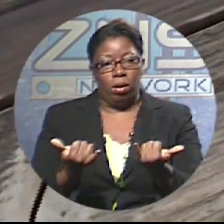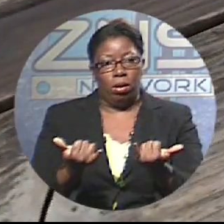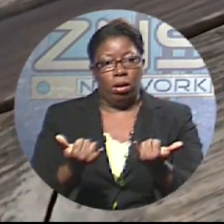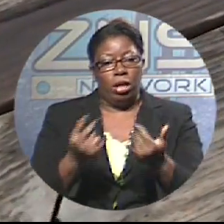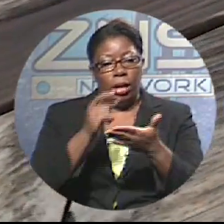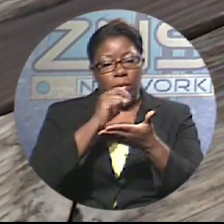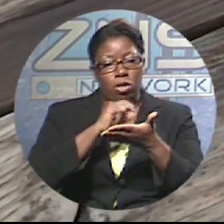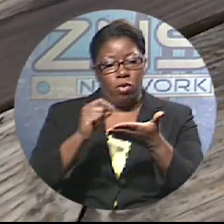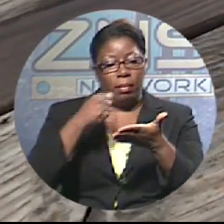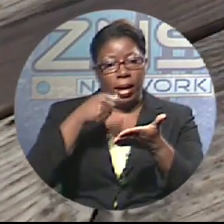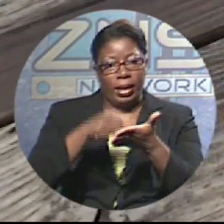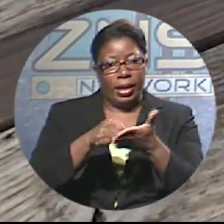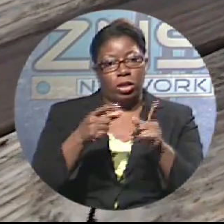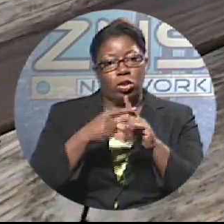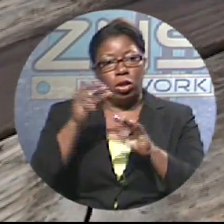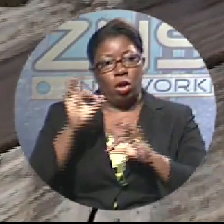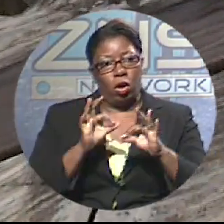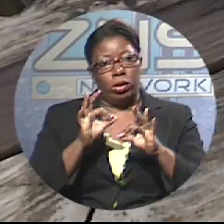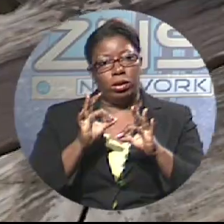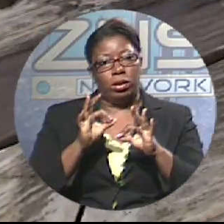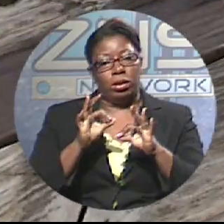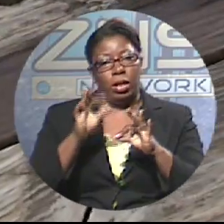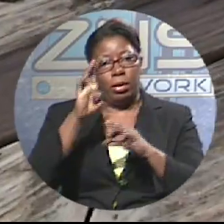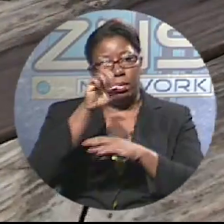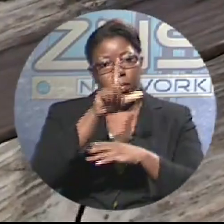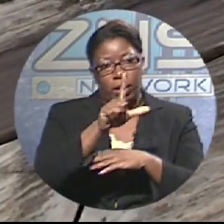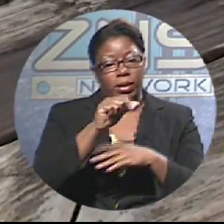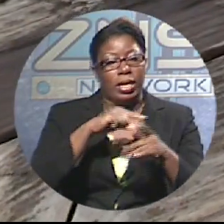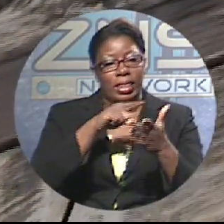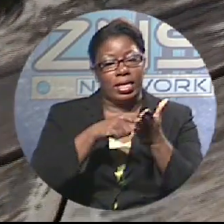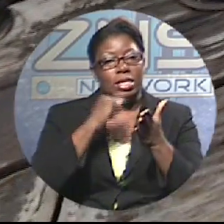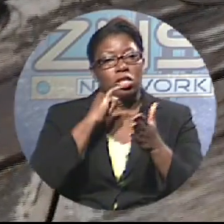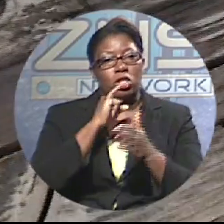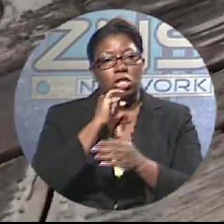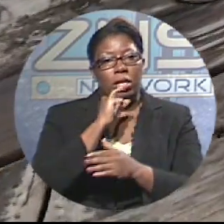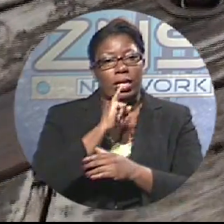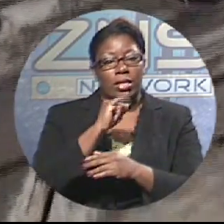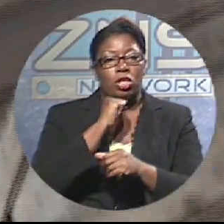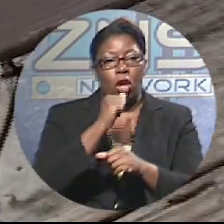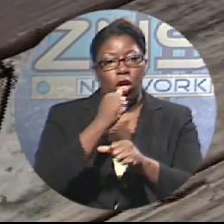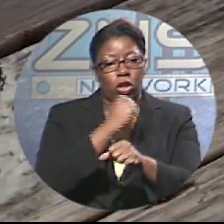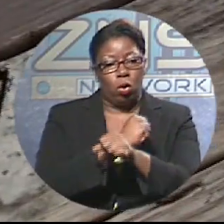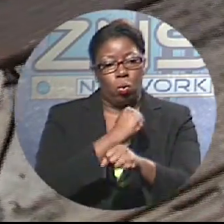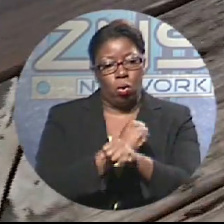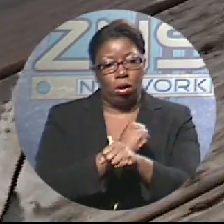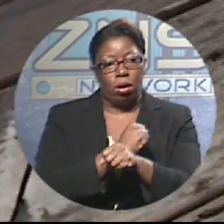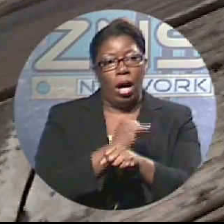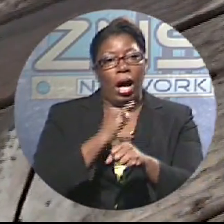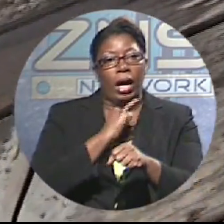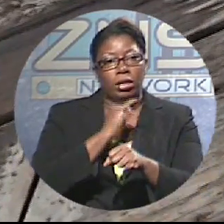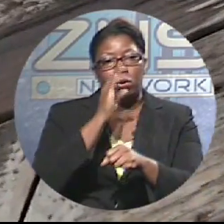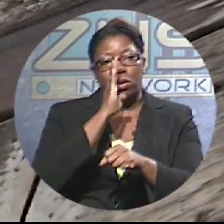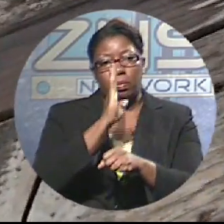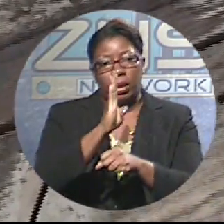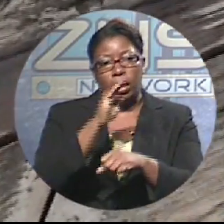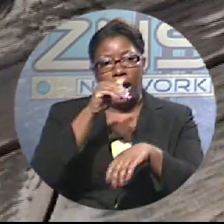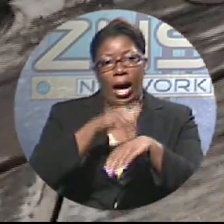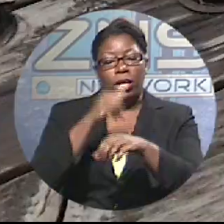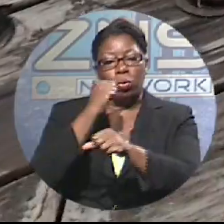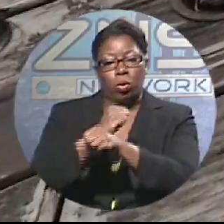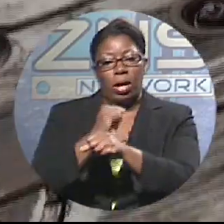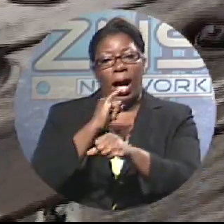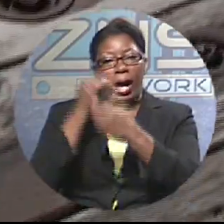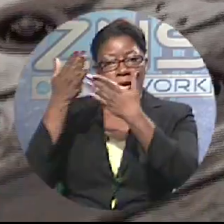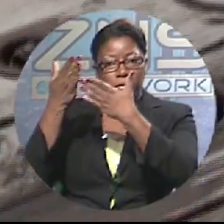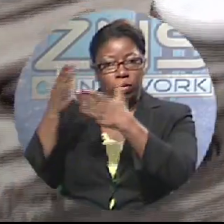me go to court and let me deal with the judge. Give me a fine or something. It's the single work. I supposed to be the work. You see what I'm saying? I come from work to